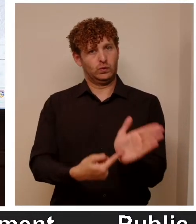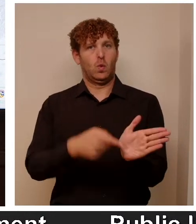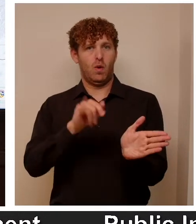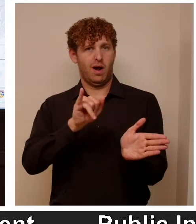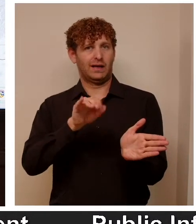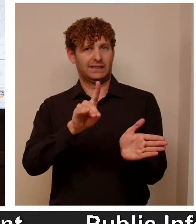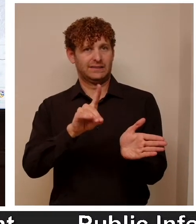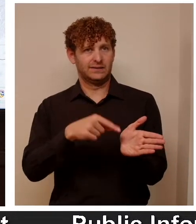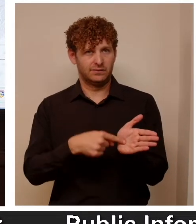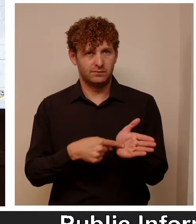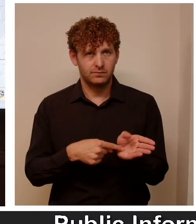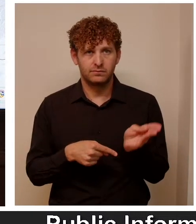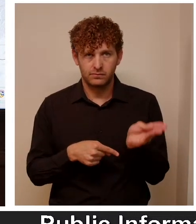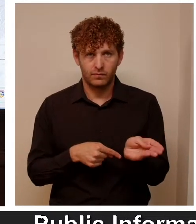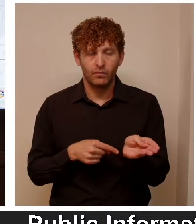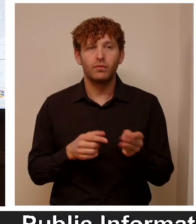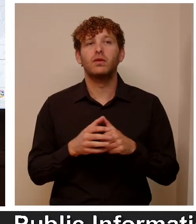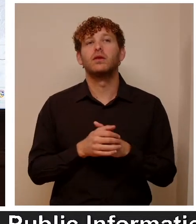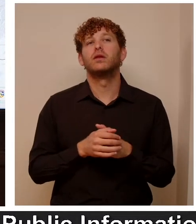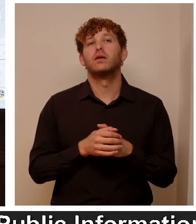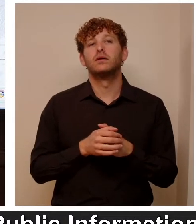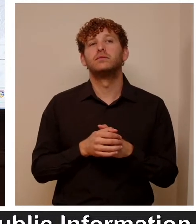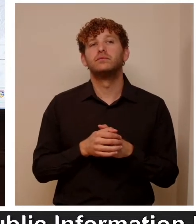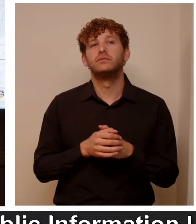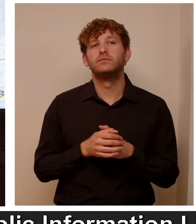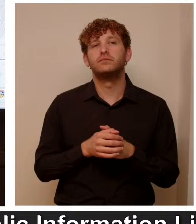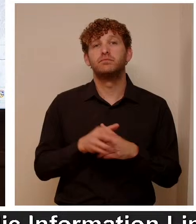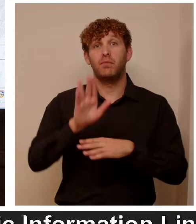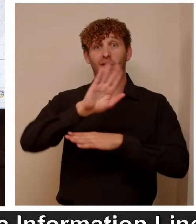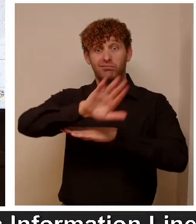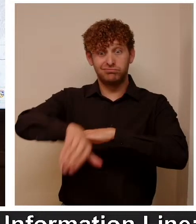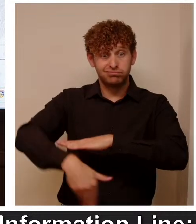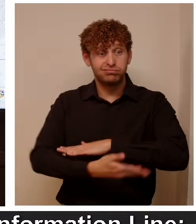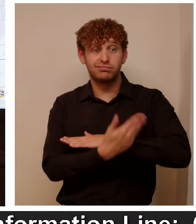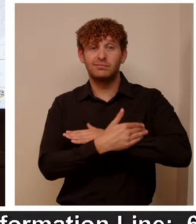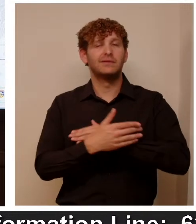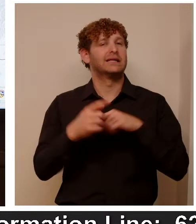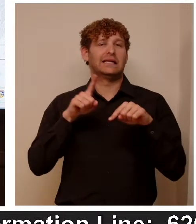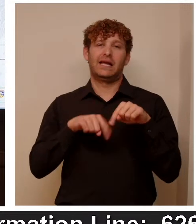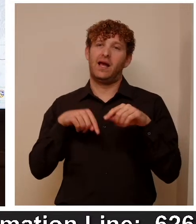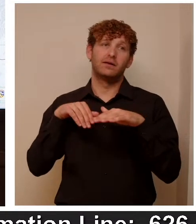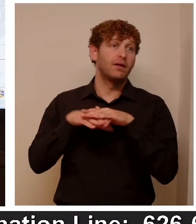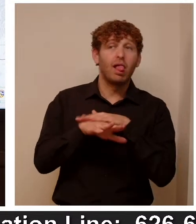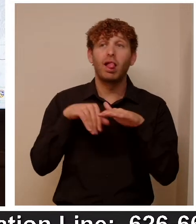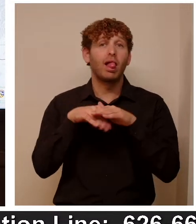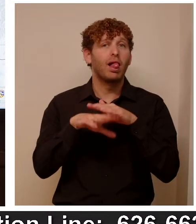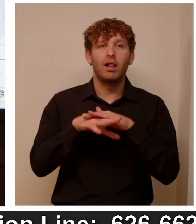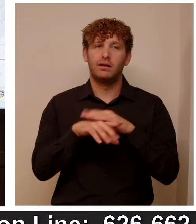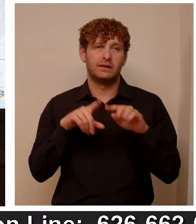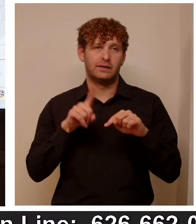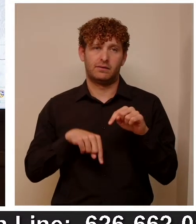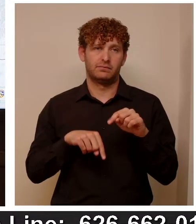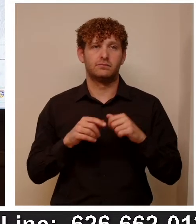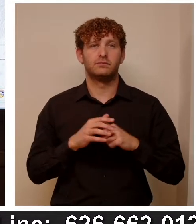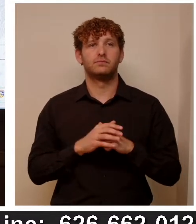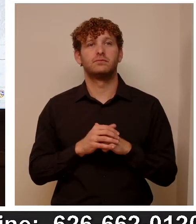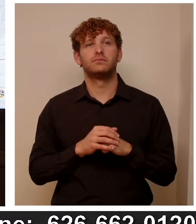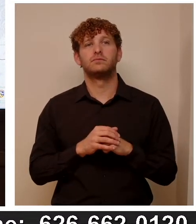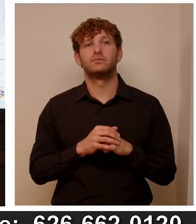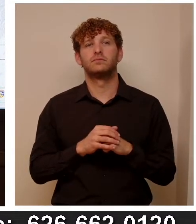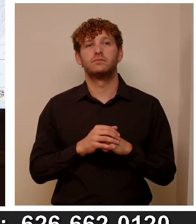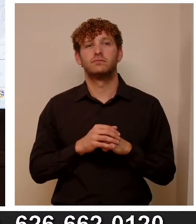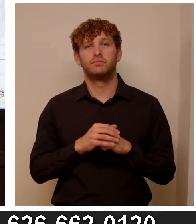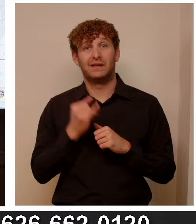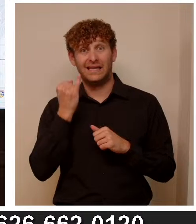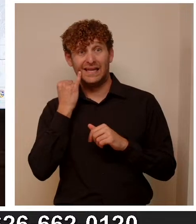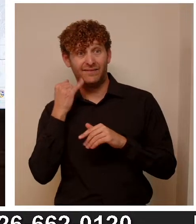the curfew area as though things are normal, because you are subject to being stopped and being in violation